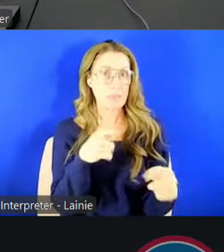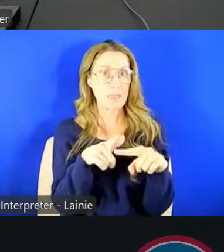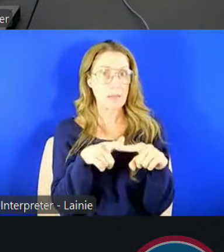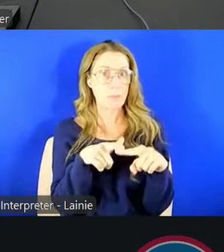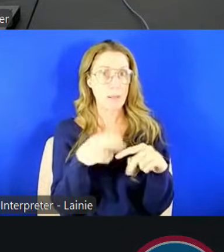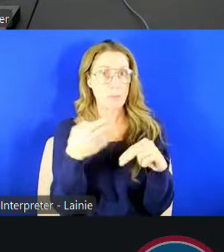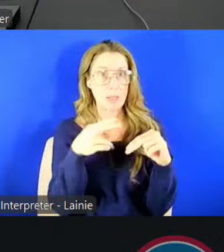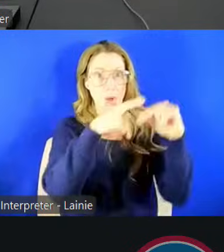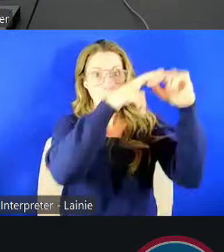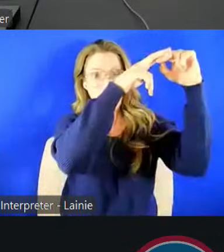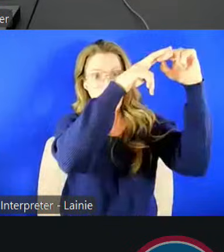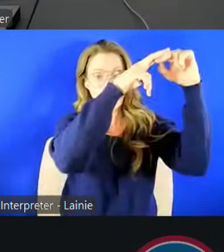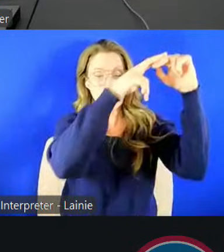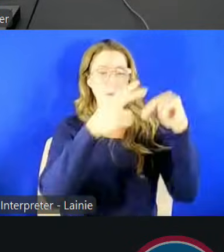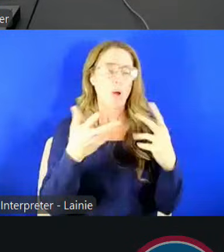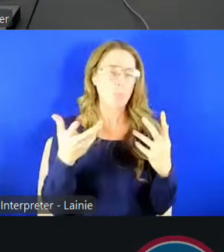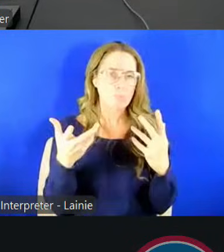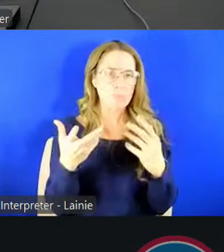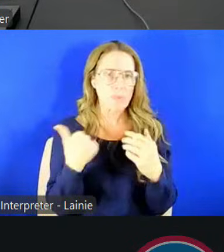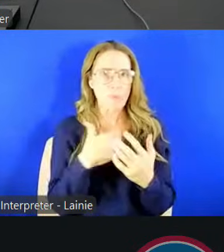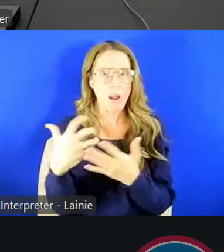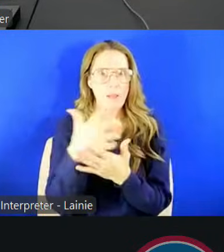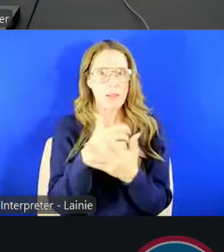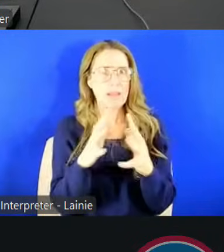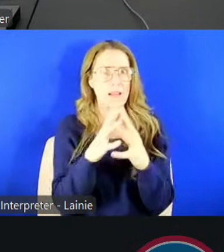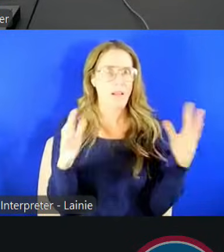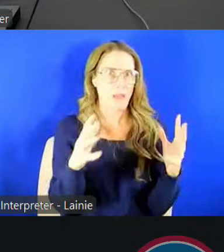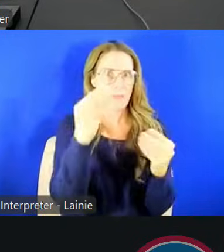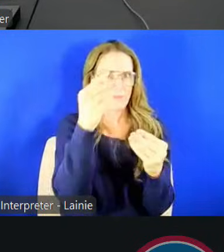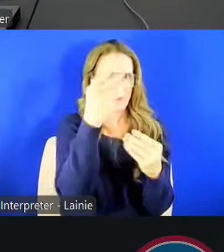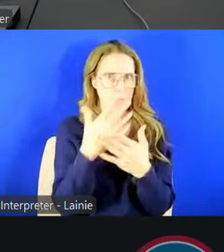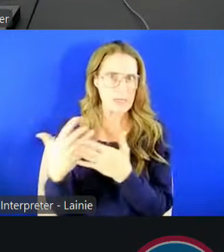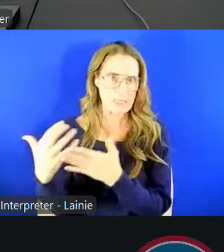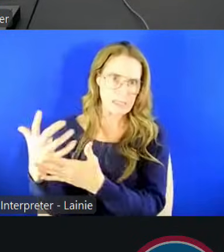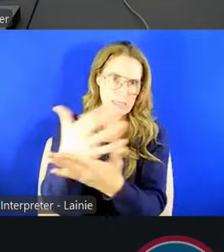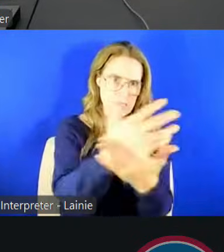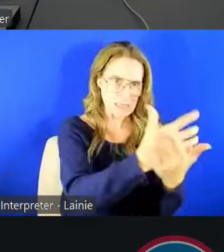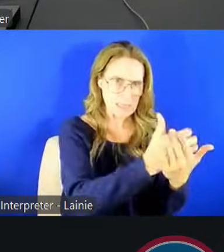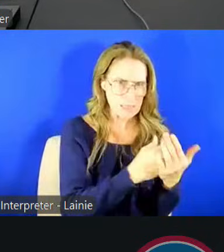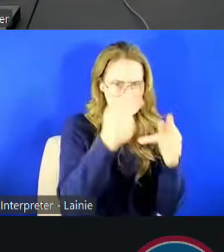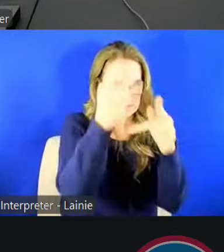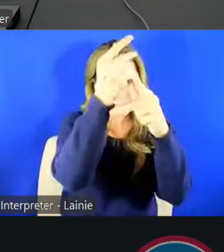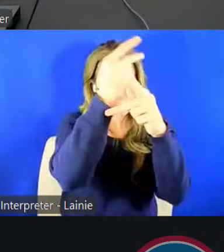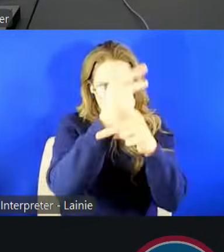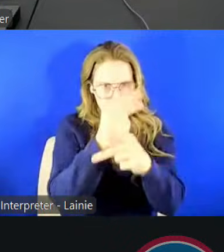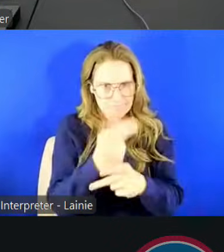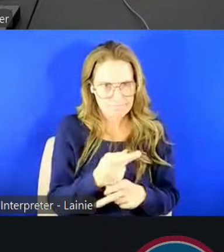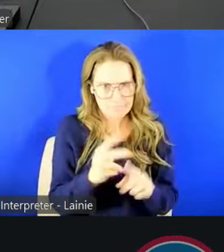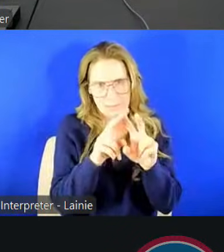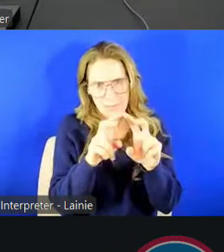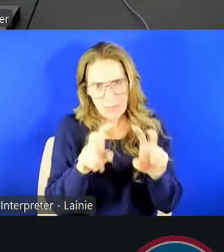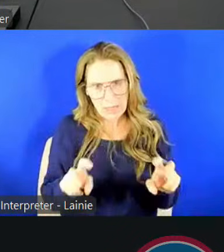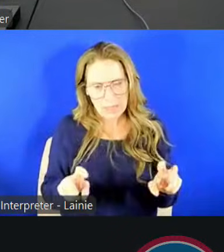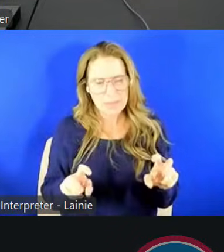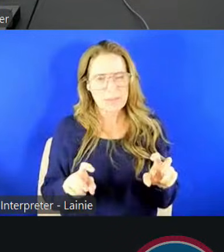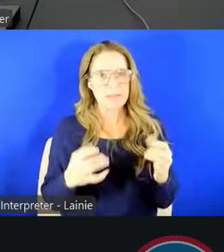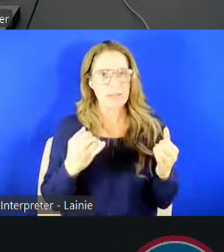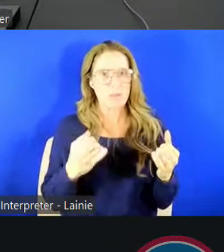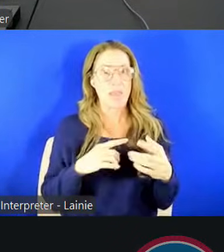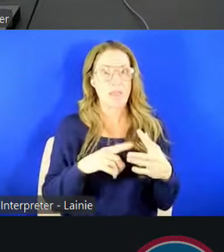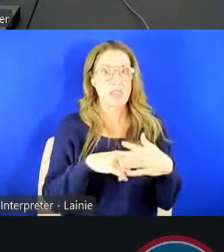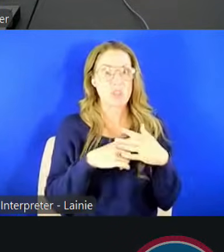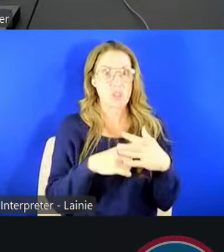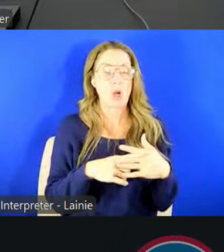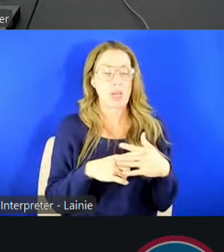So, we're collecting lots of data on our end and crunching the numbers, now that it is being rolled out.